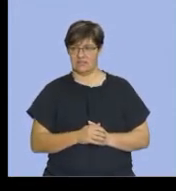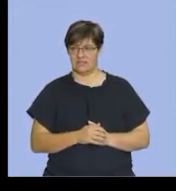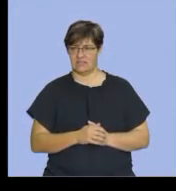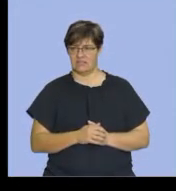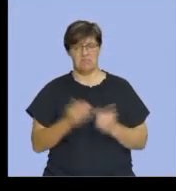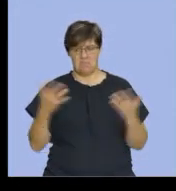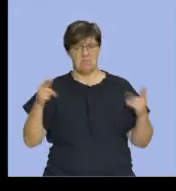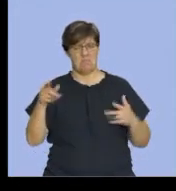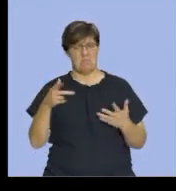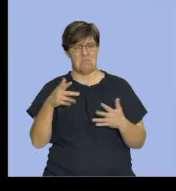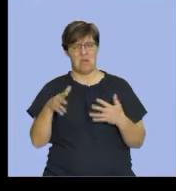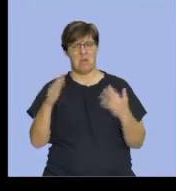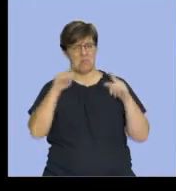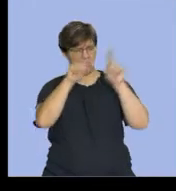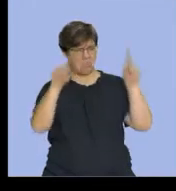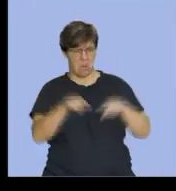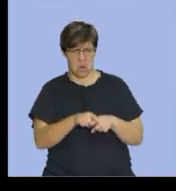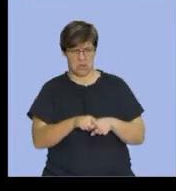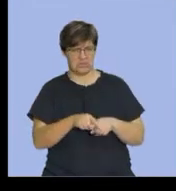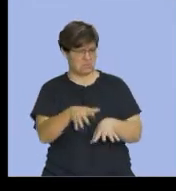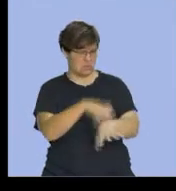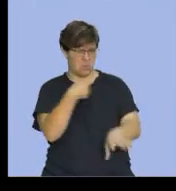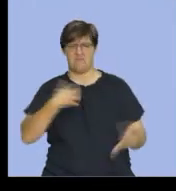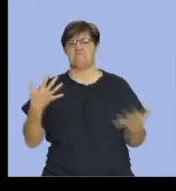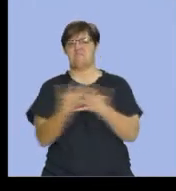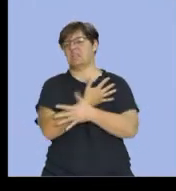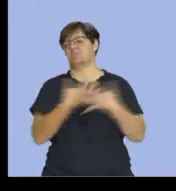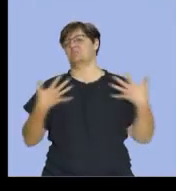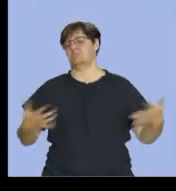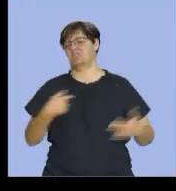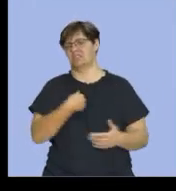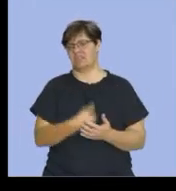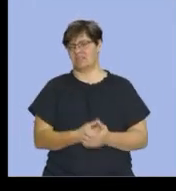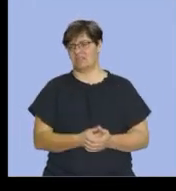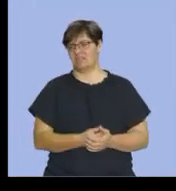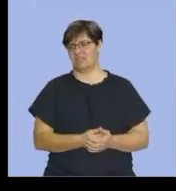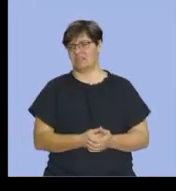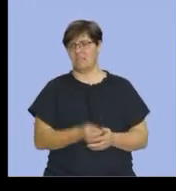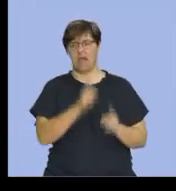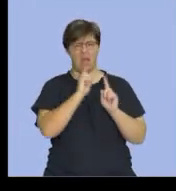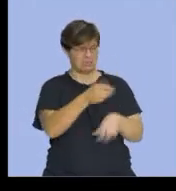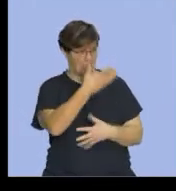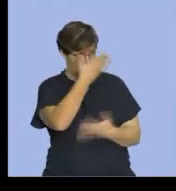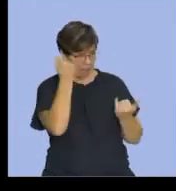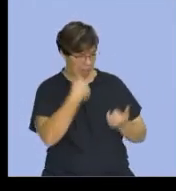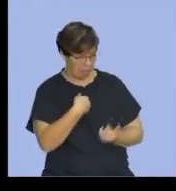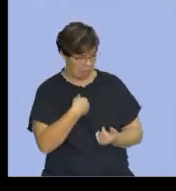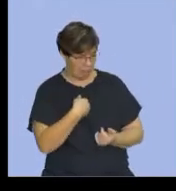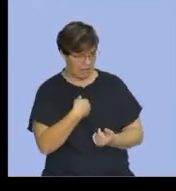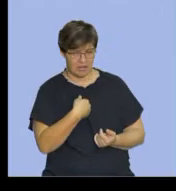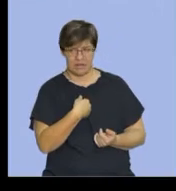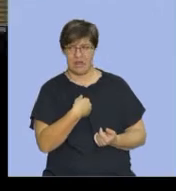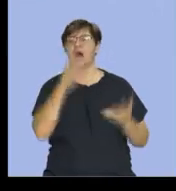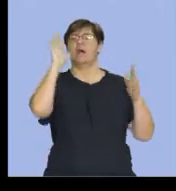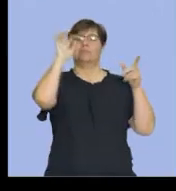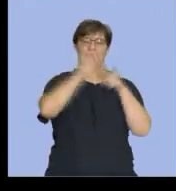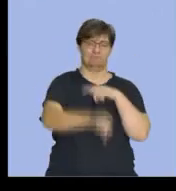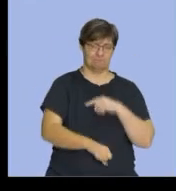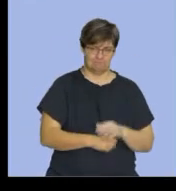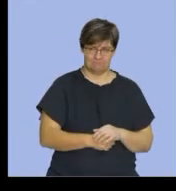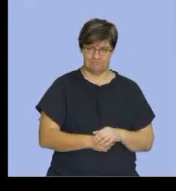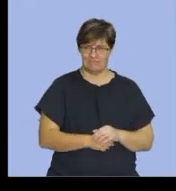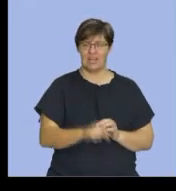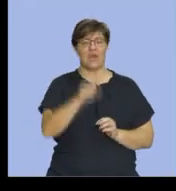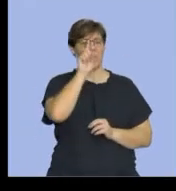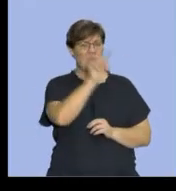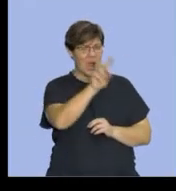okay, I'm too fast for the board. That's what's happening. Now I've forgotten what the answer is. There